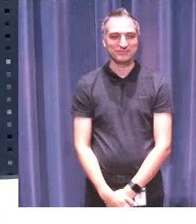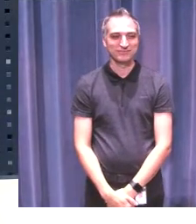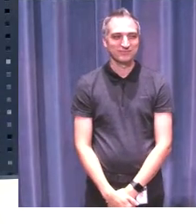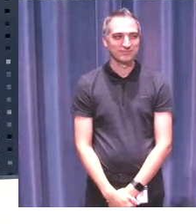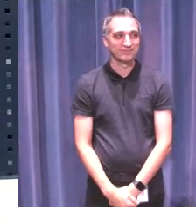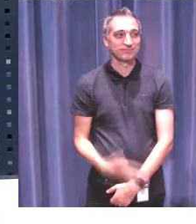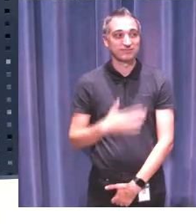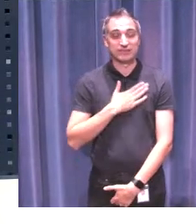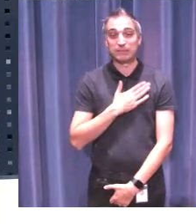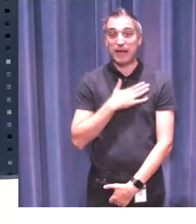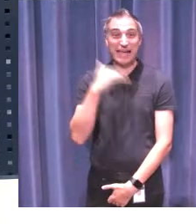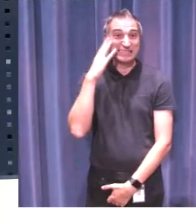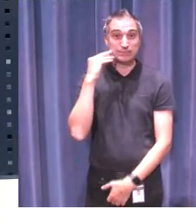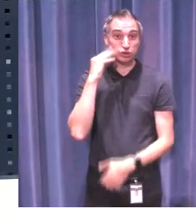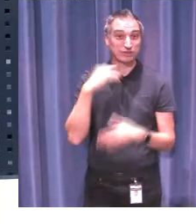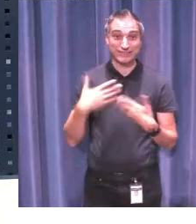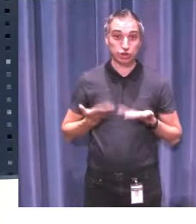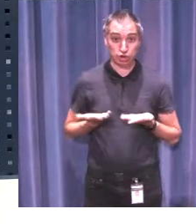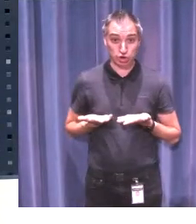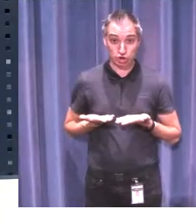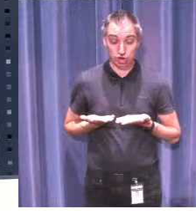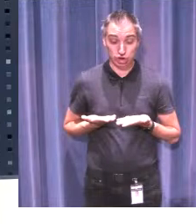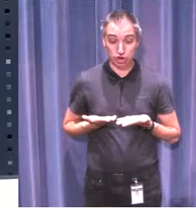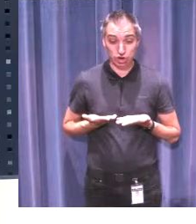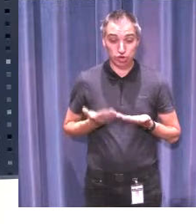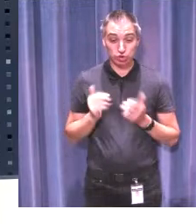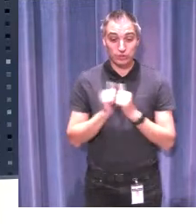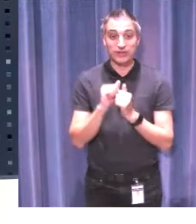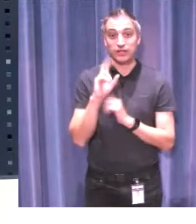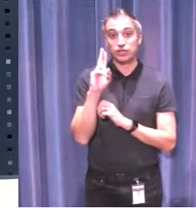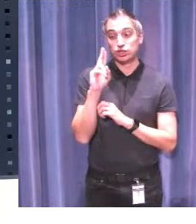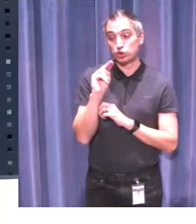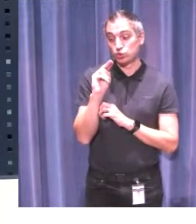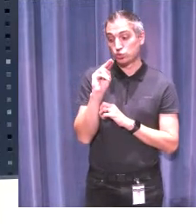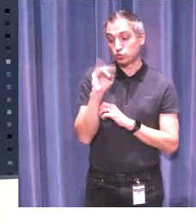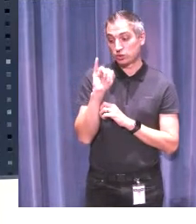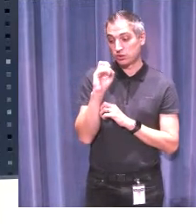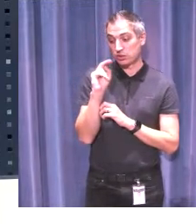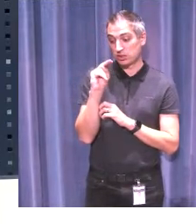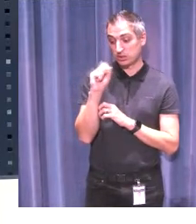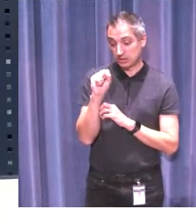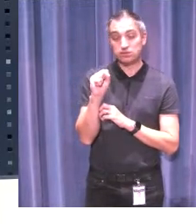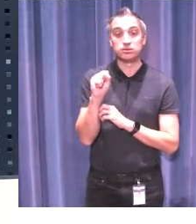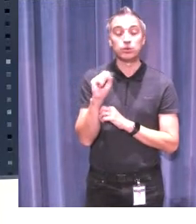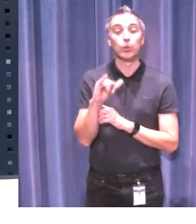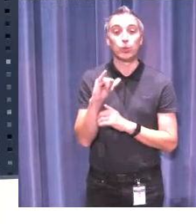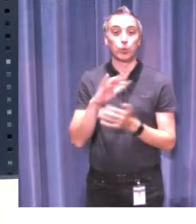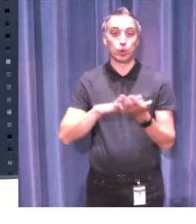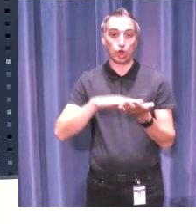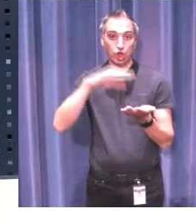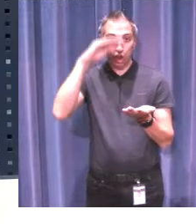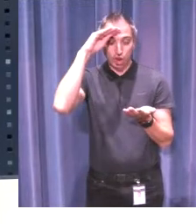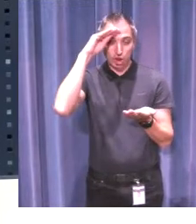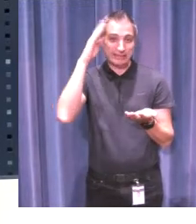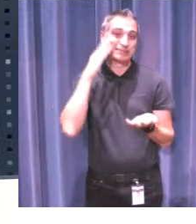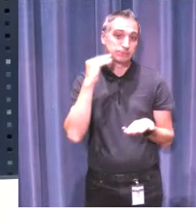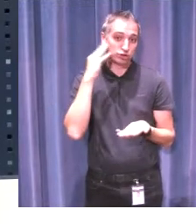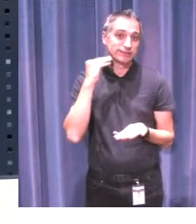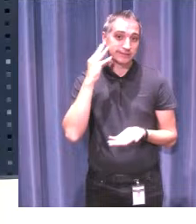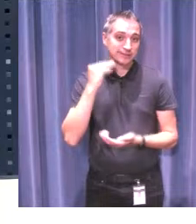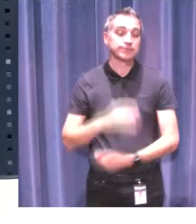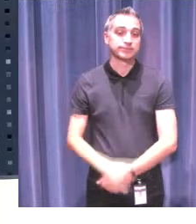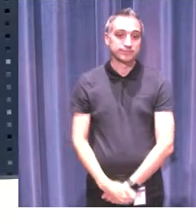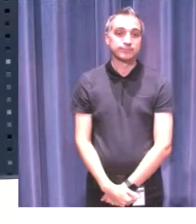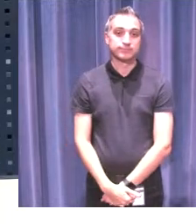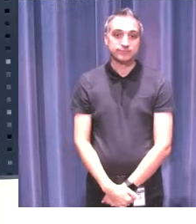My experience here with the unions has been a learning experience. It's